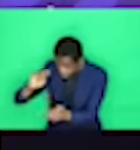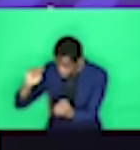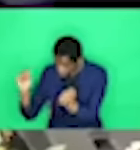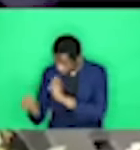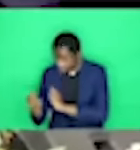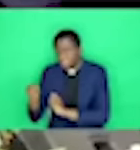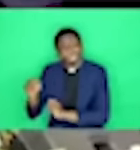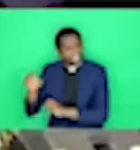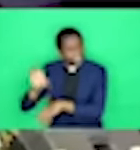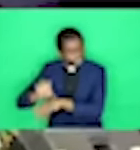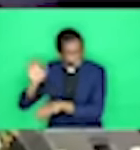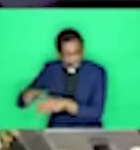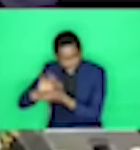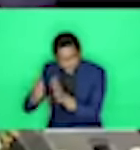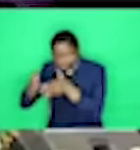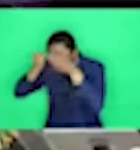By